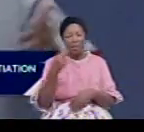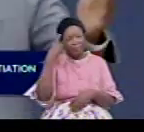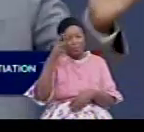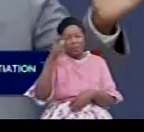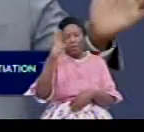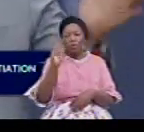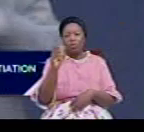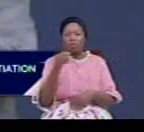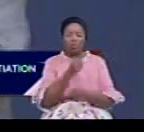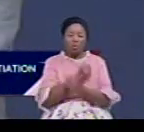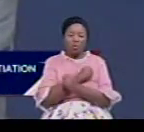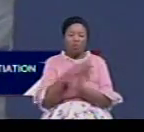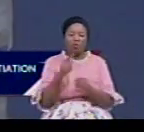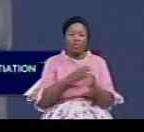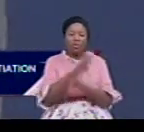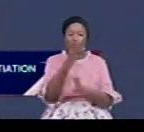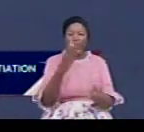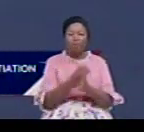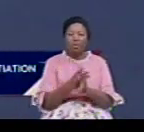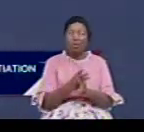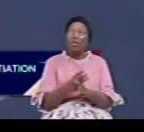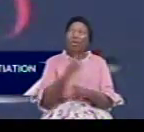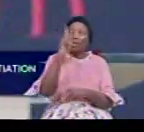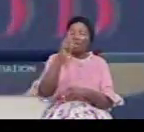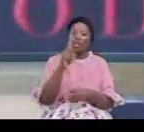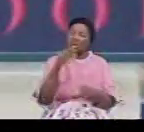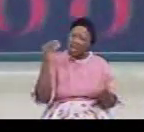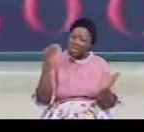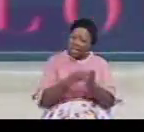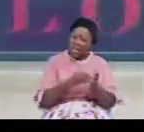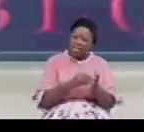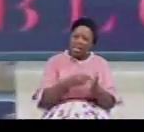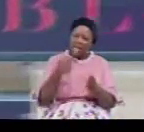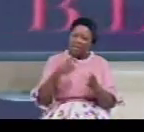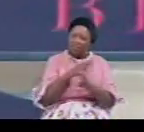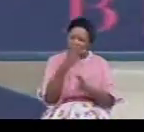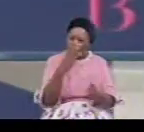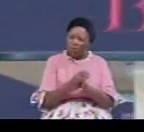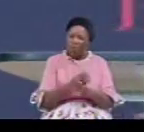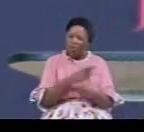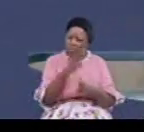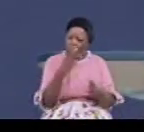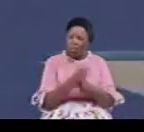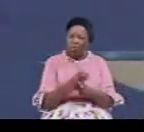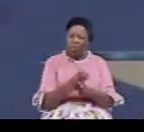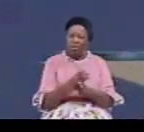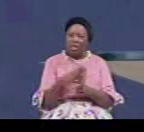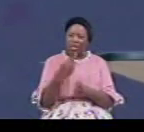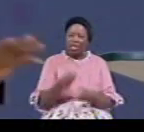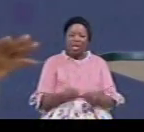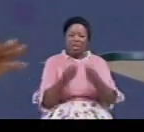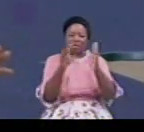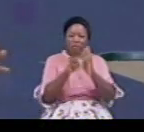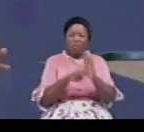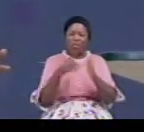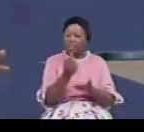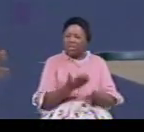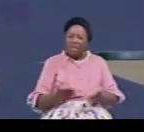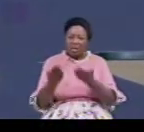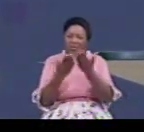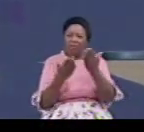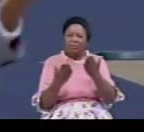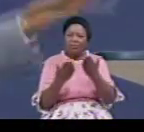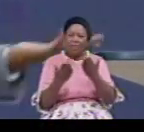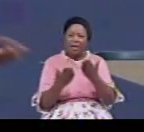for God so loved the world. Again, the world, the whole world, the atonement, the sacrifice, the shedding of the blood